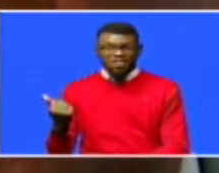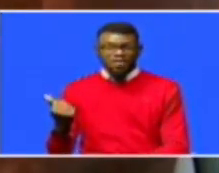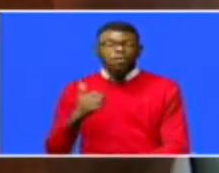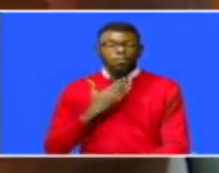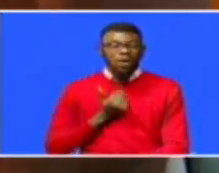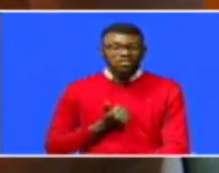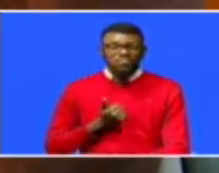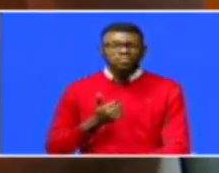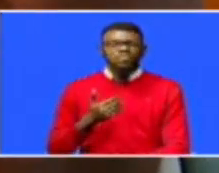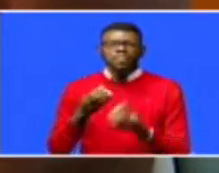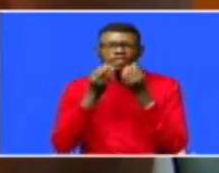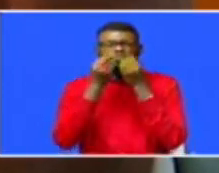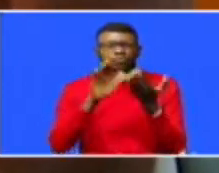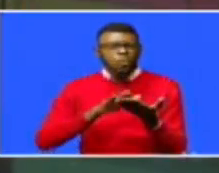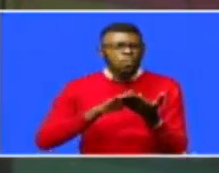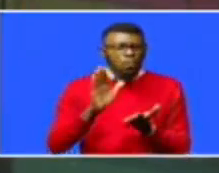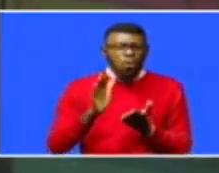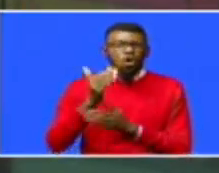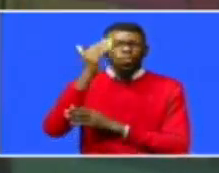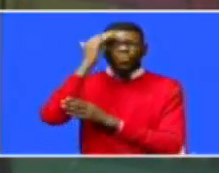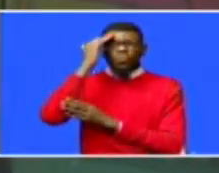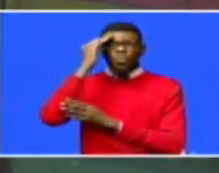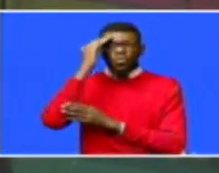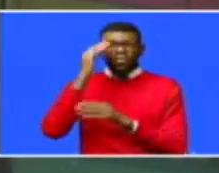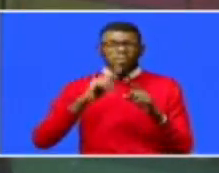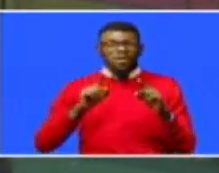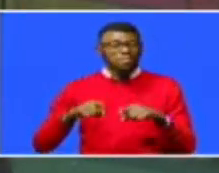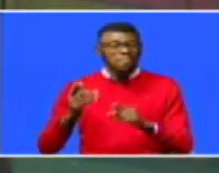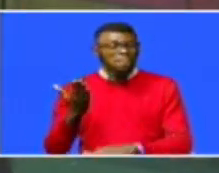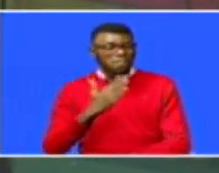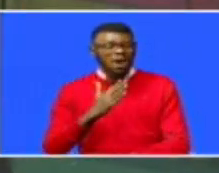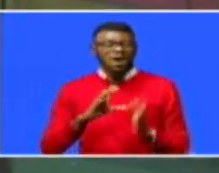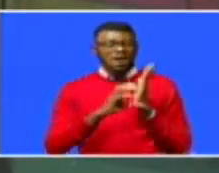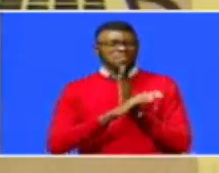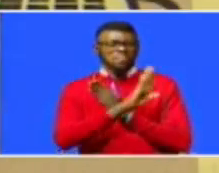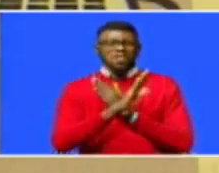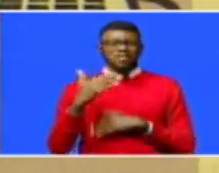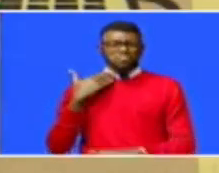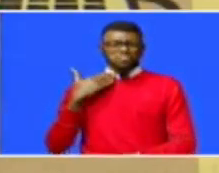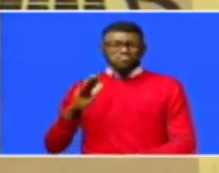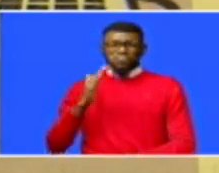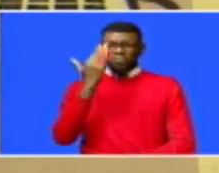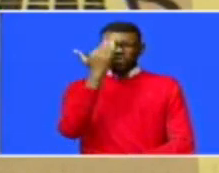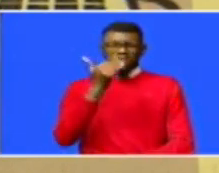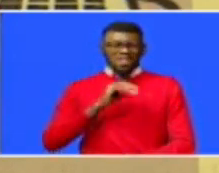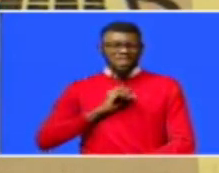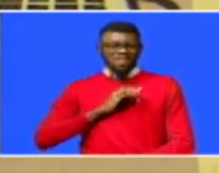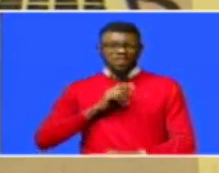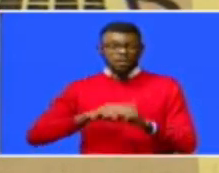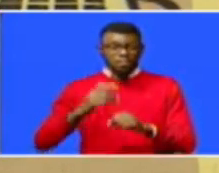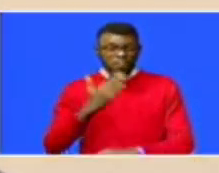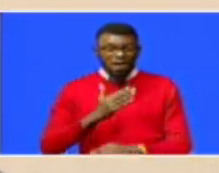we try to get more information as possible. Them do not want to go back to their country because they're afraid when they go back